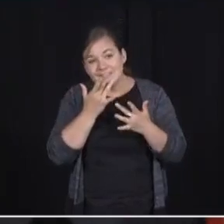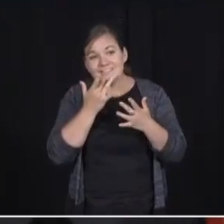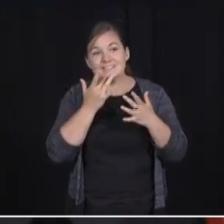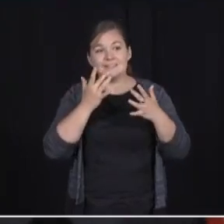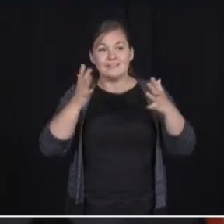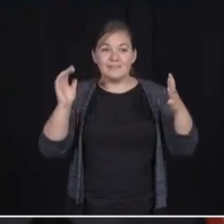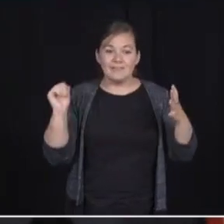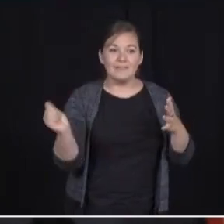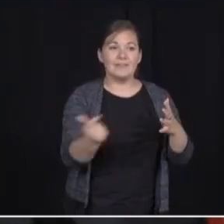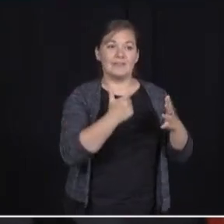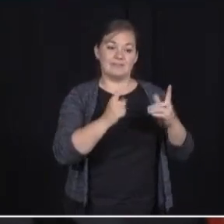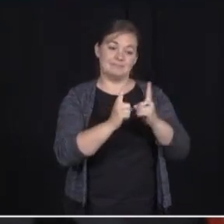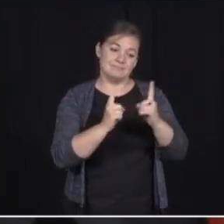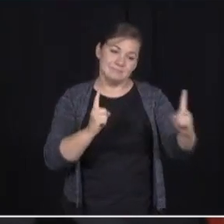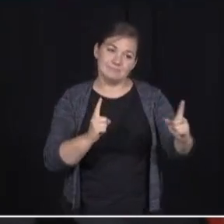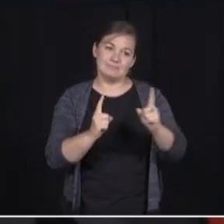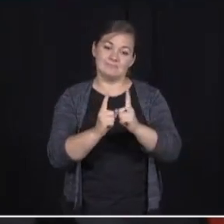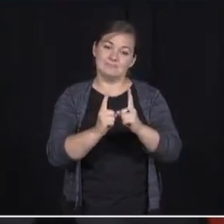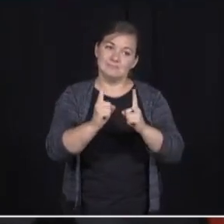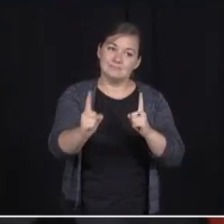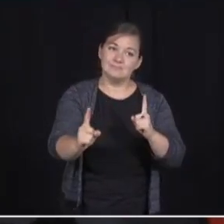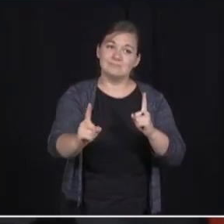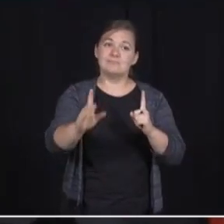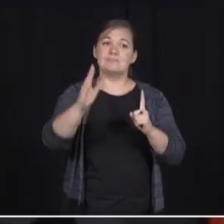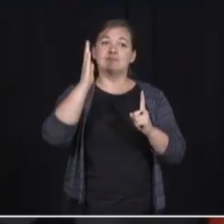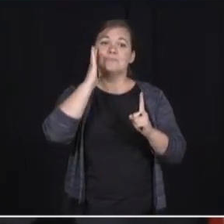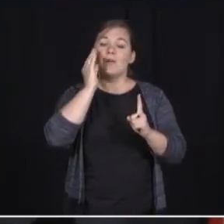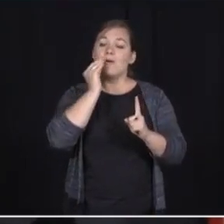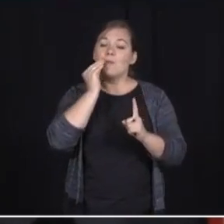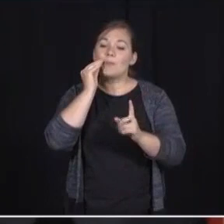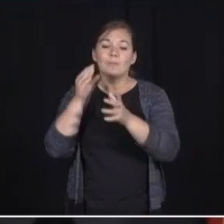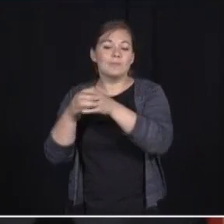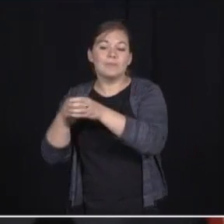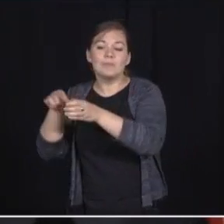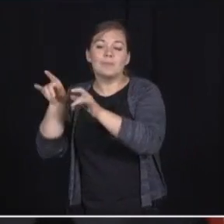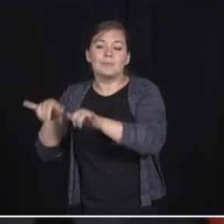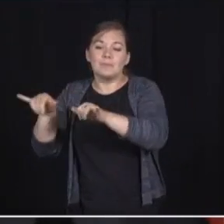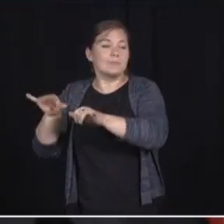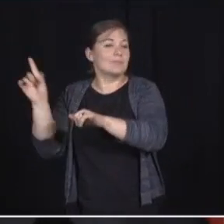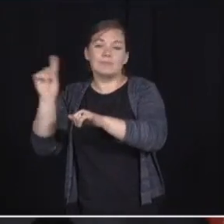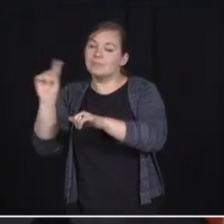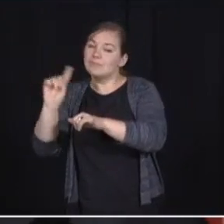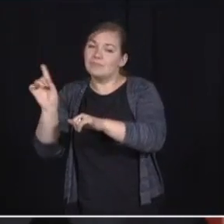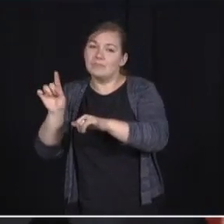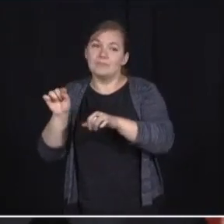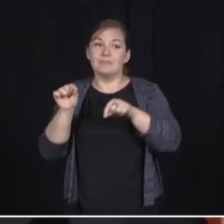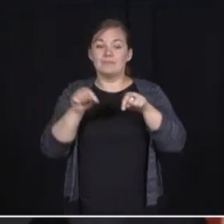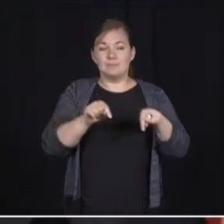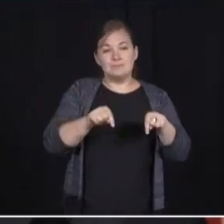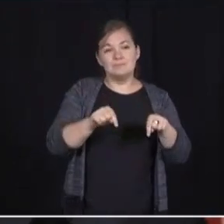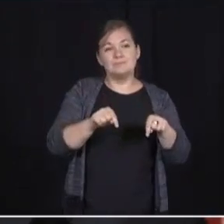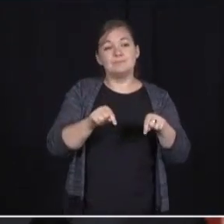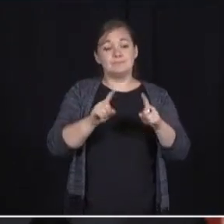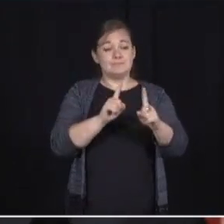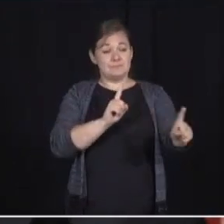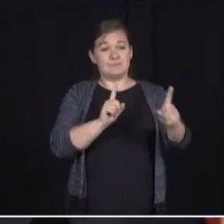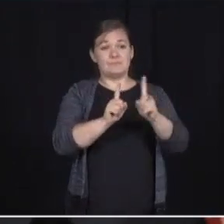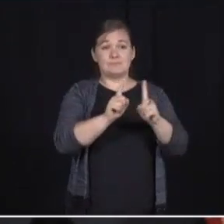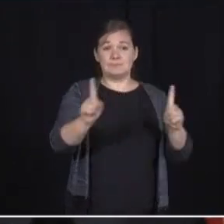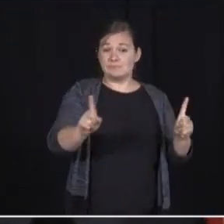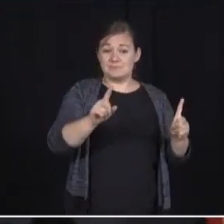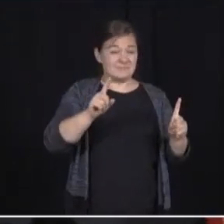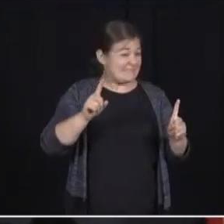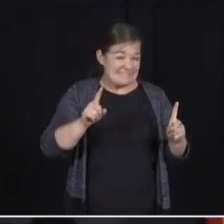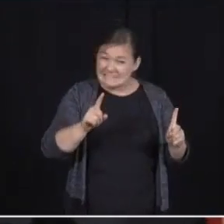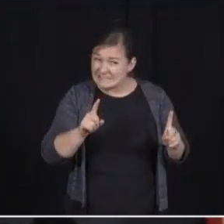unless they're in their social bubble. It's not always possible, and that's when we recommend a cloth mask, if possible. And for